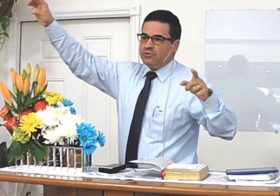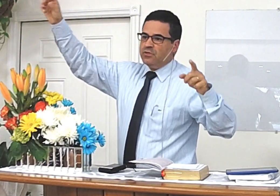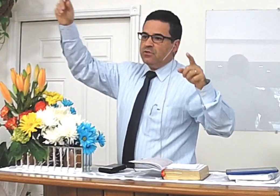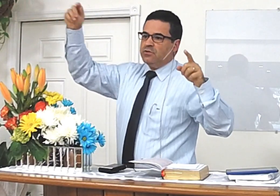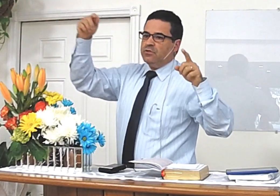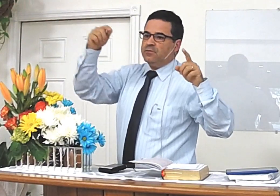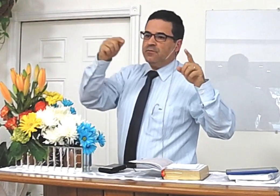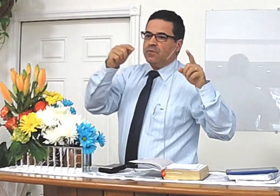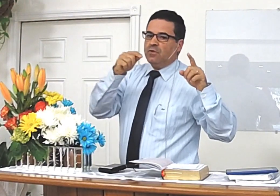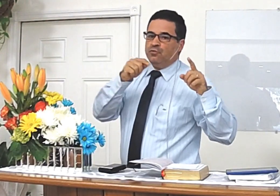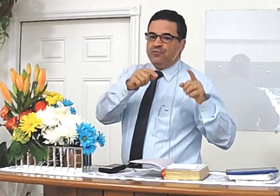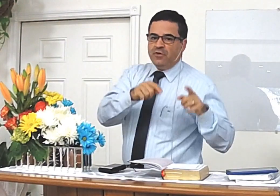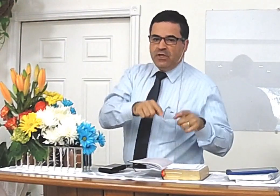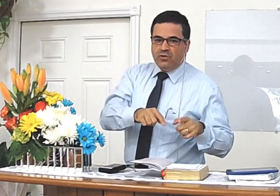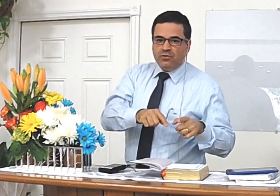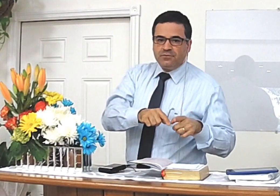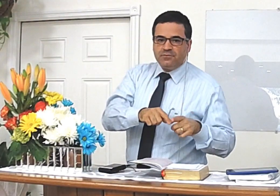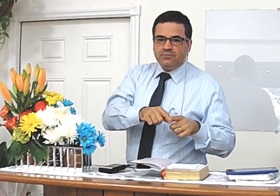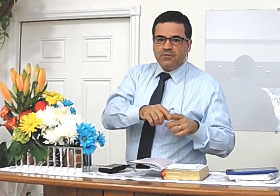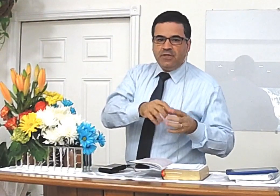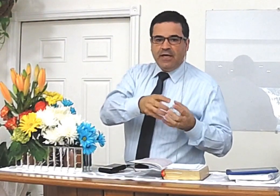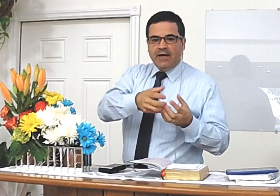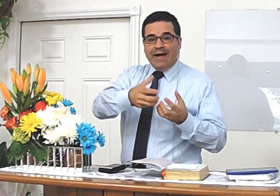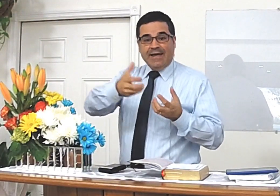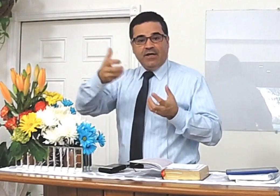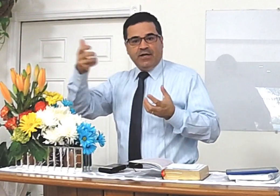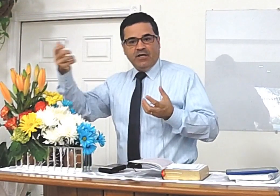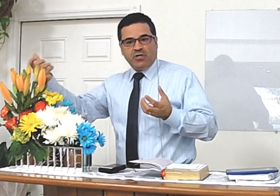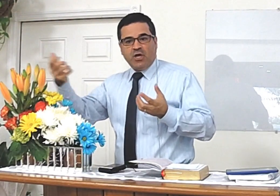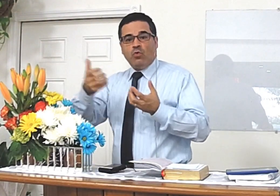was in the church of Ephesus, and the Son,